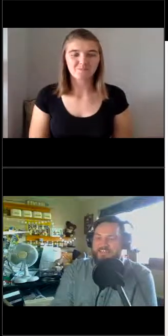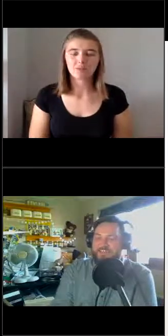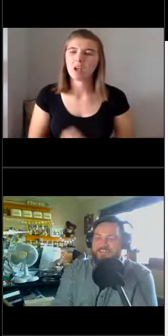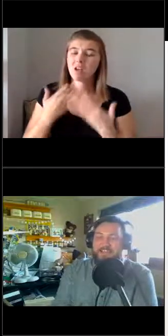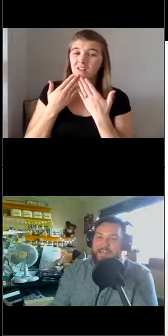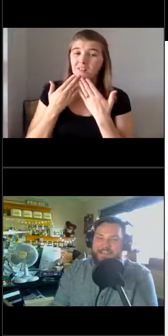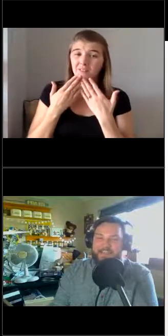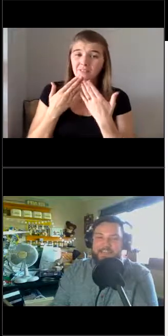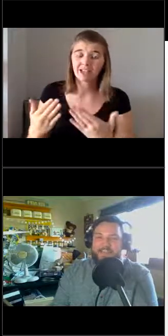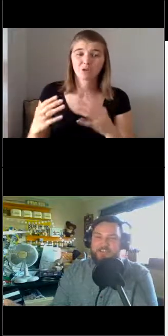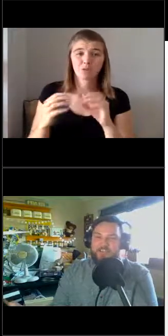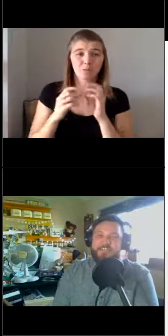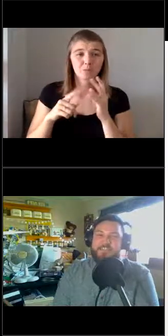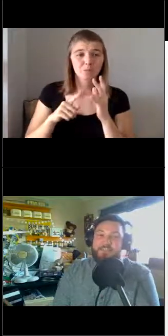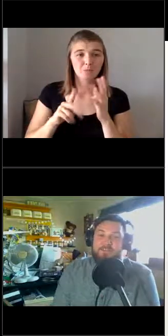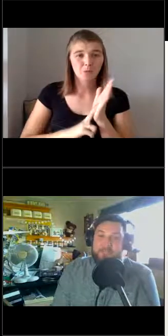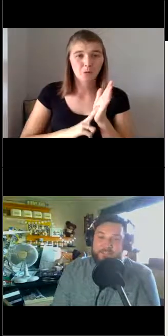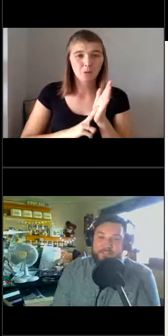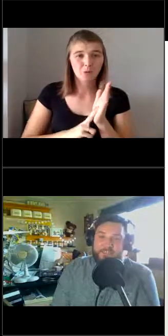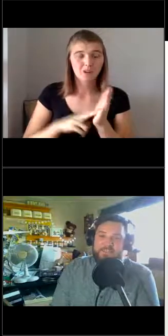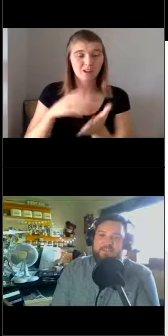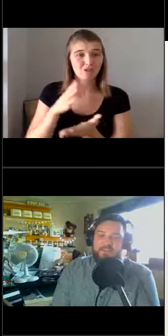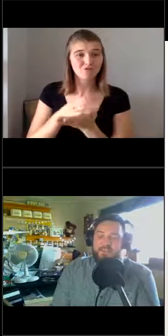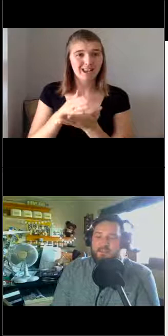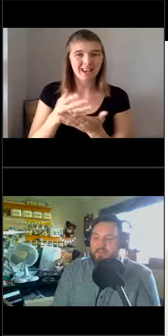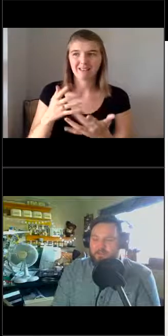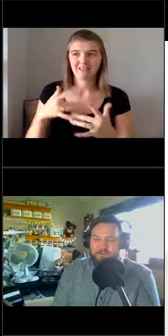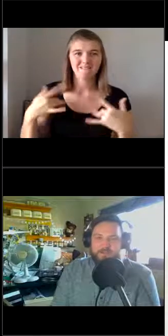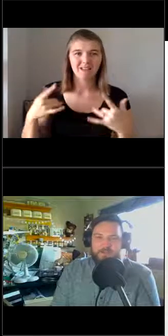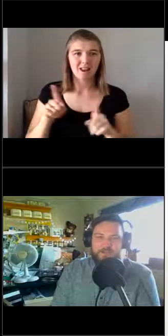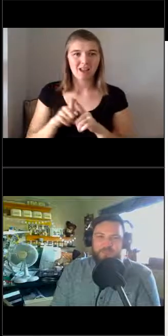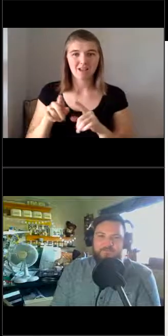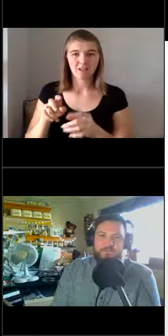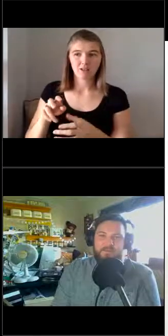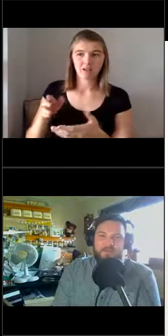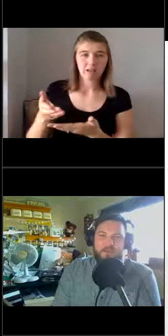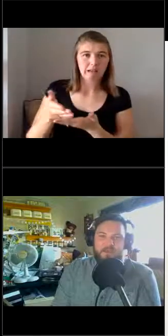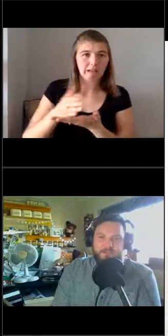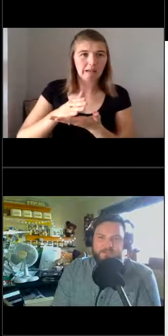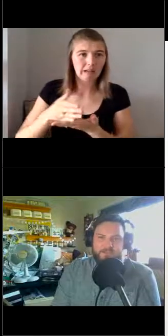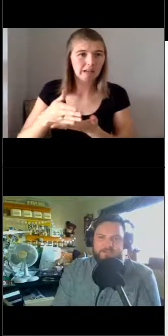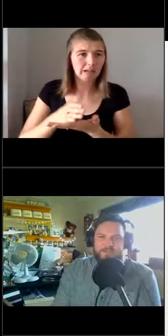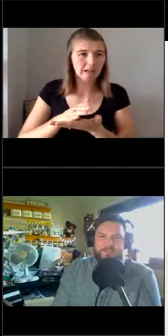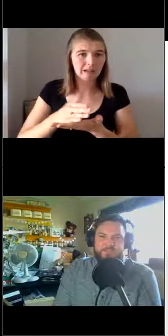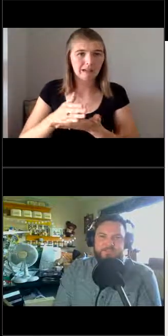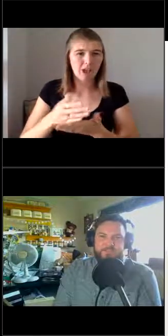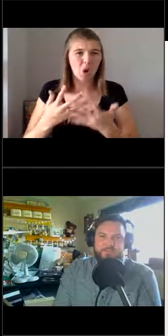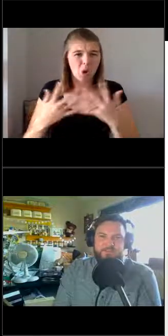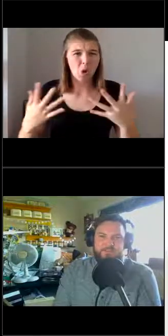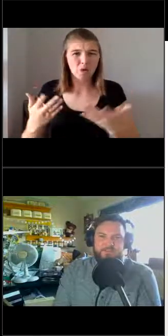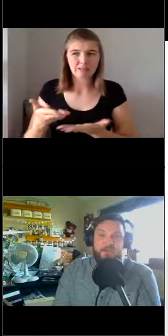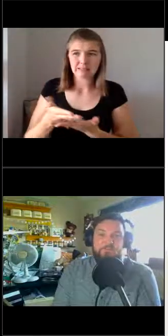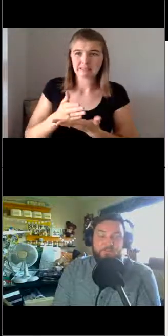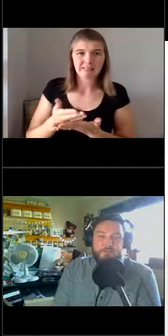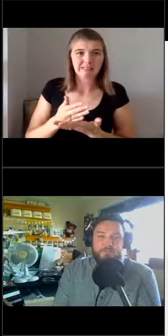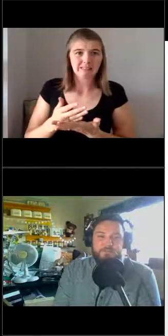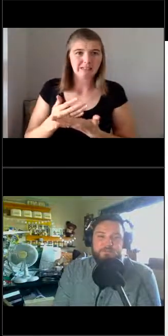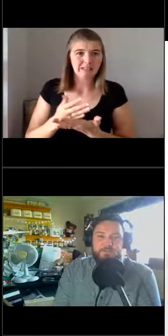much. Clearly, a great deal of uncertainty, lots of unanswered questions, lots